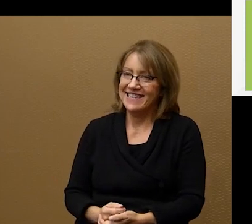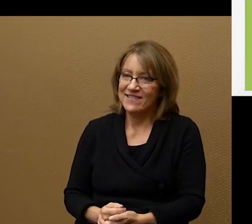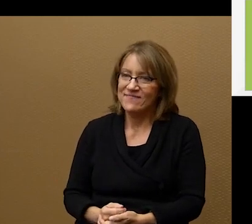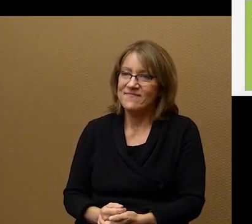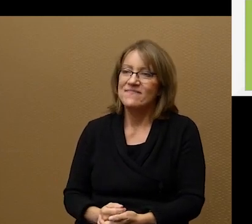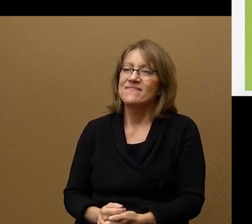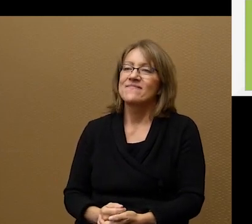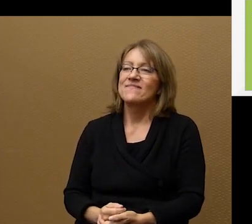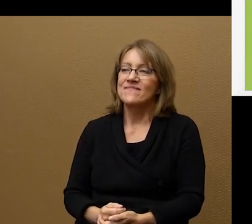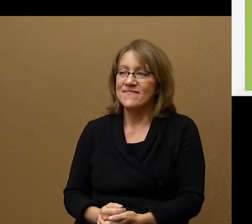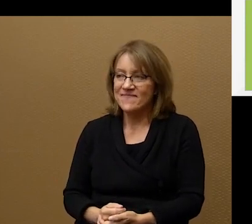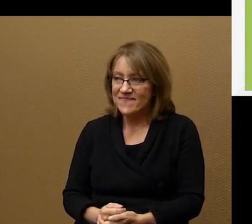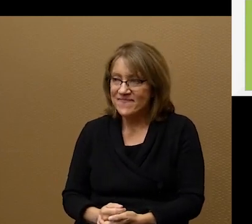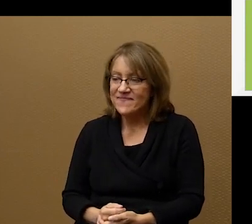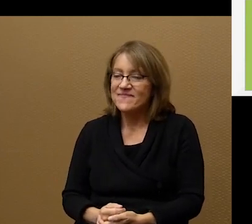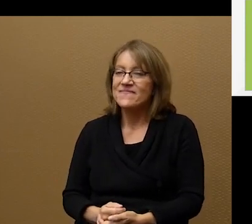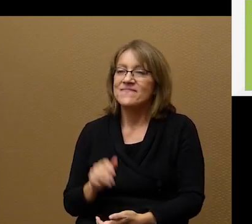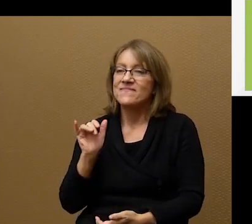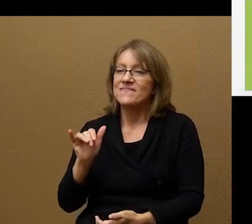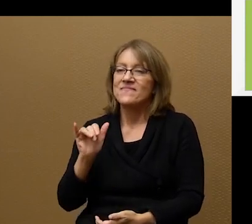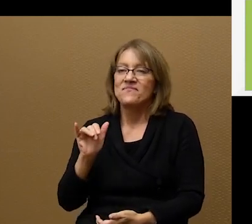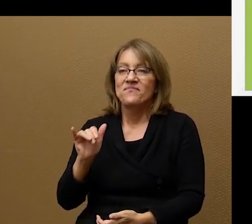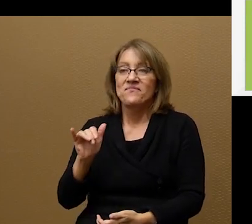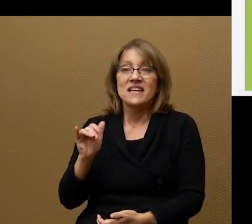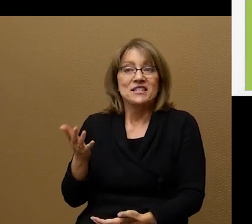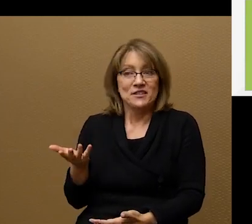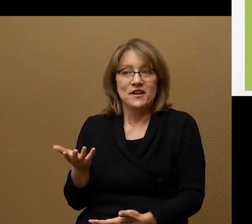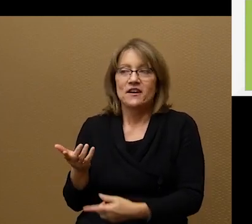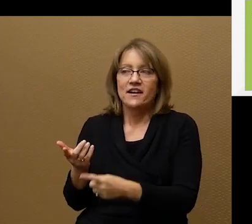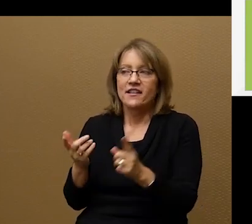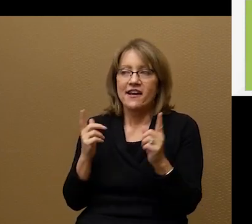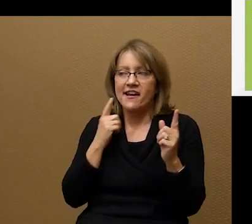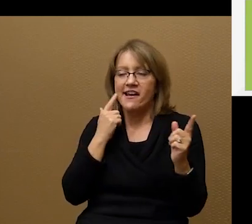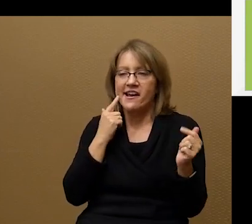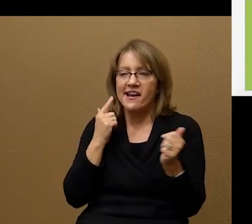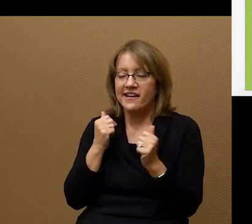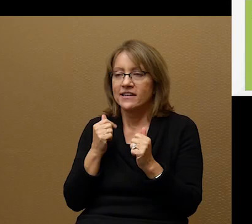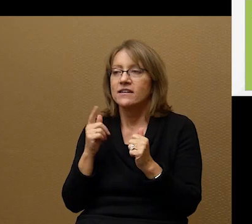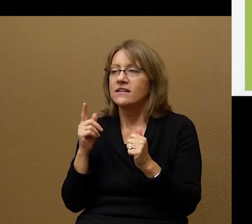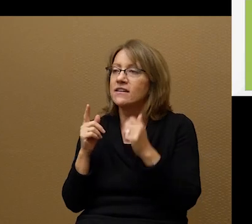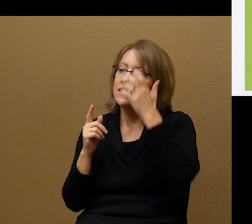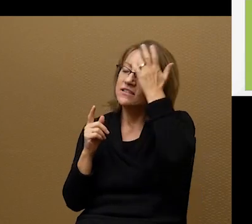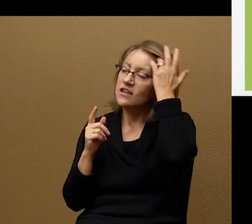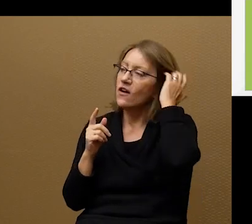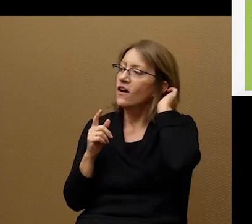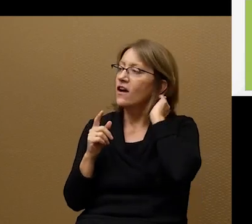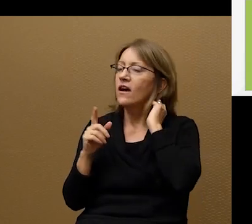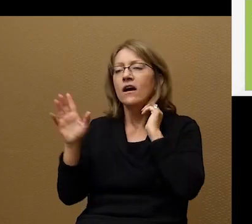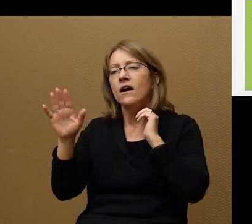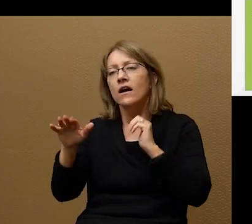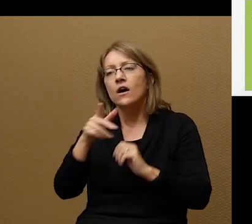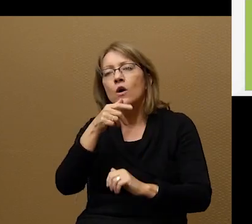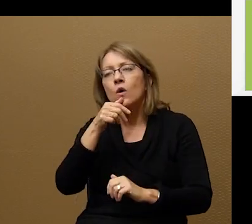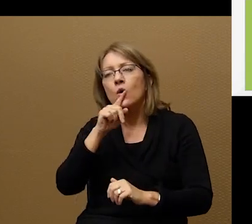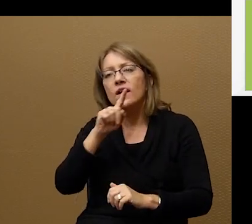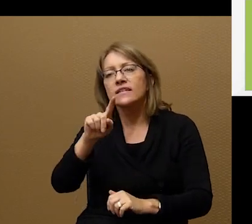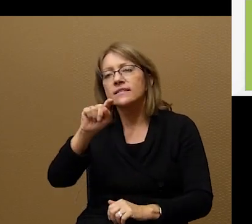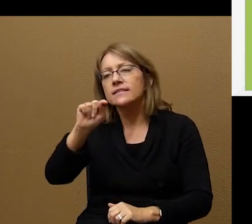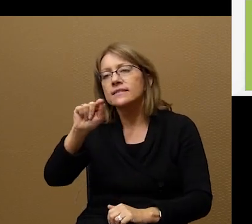Now, what we tend to do is, just a quick question, who is